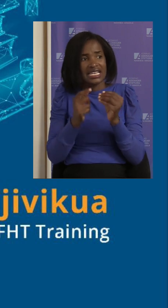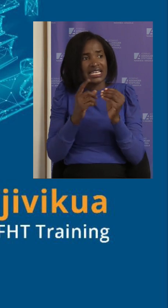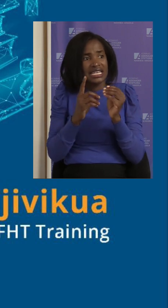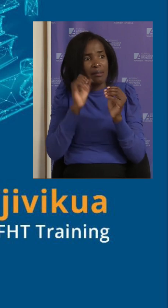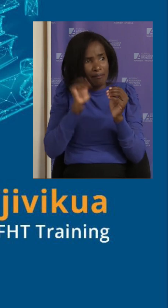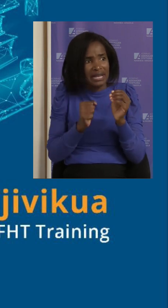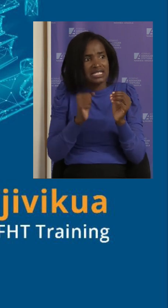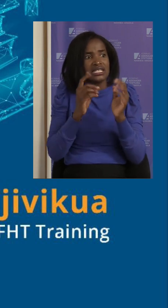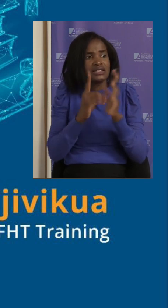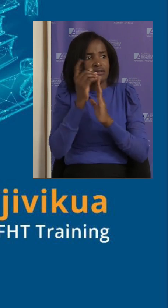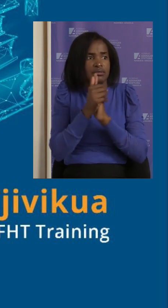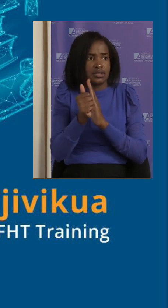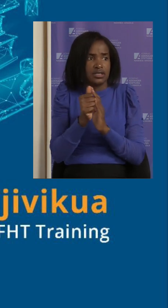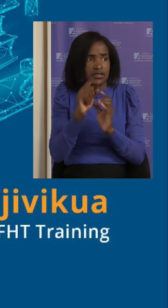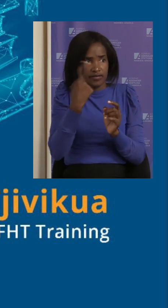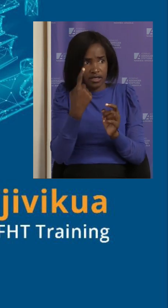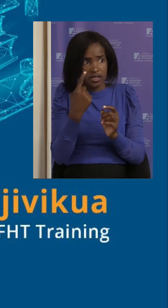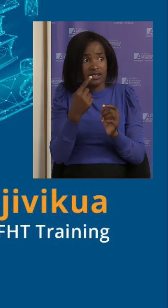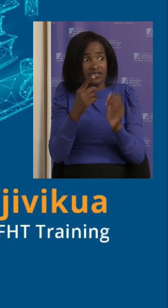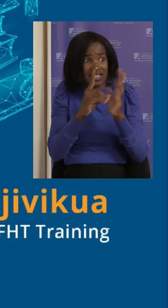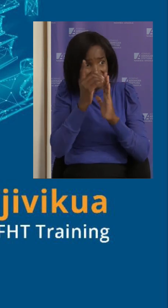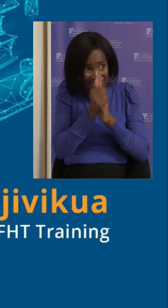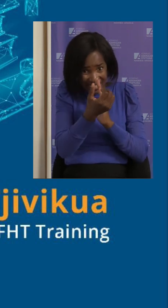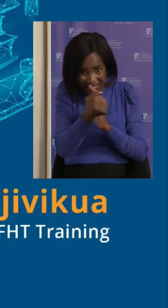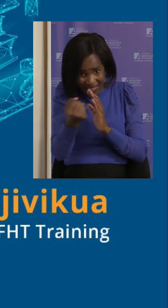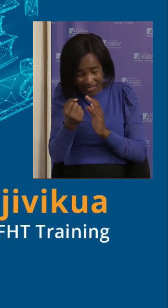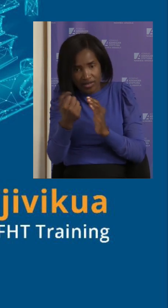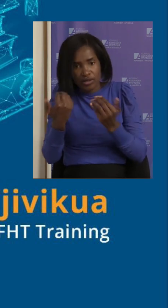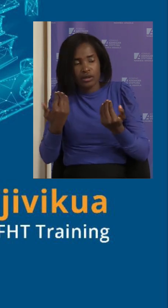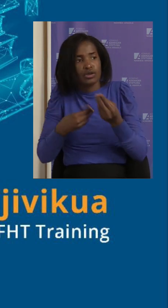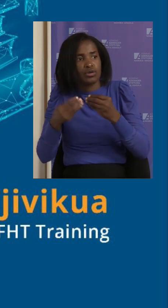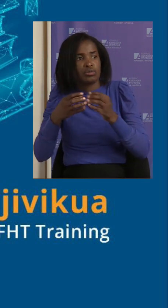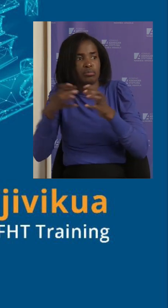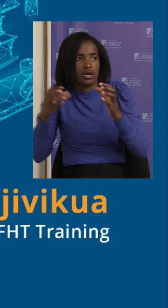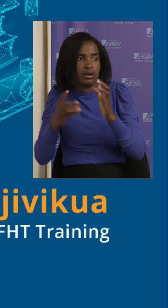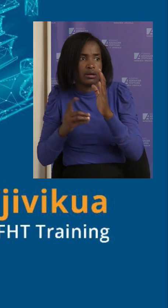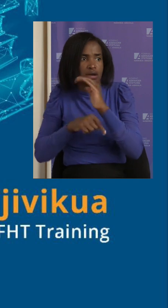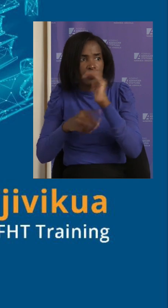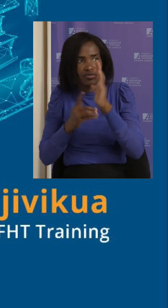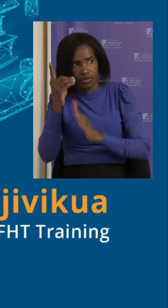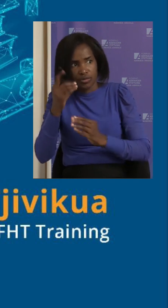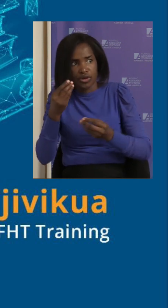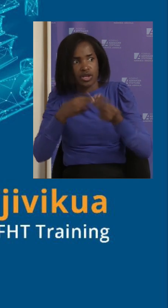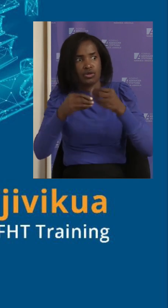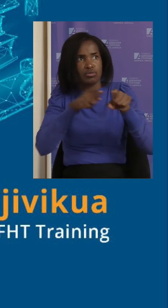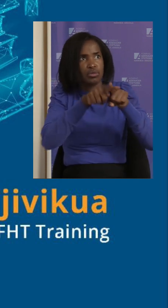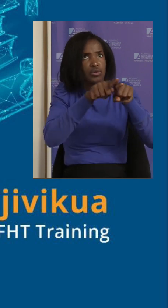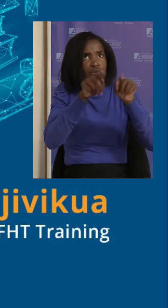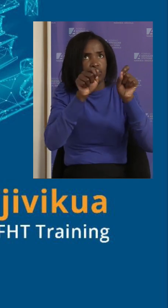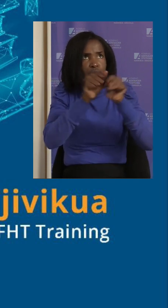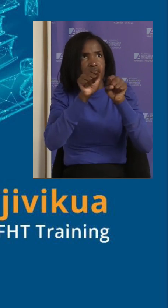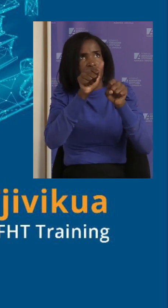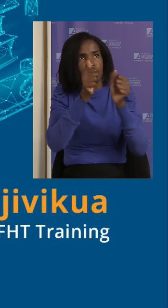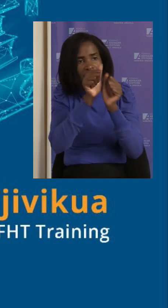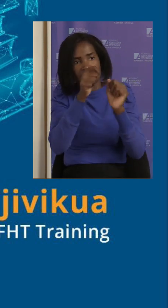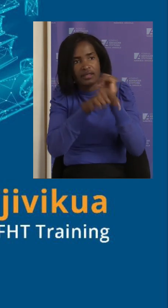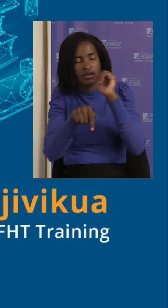development should be prioritized to achieve economic transformation, youth enterprise development, and economic competitiveness.